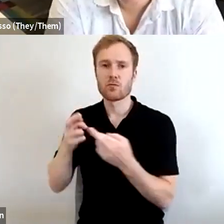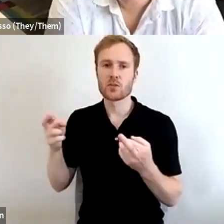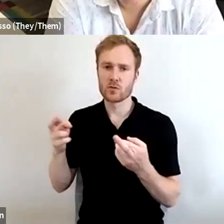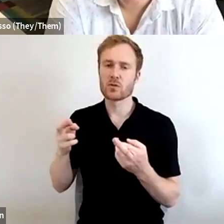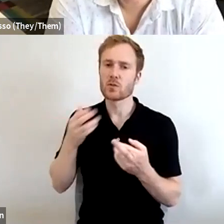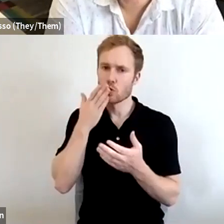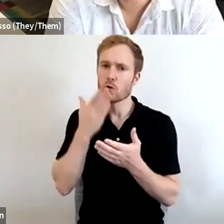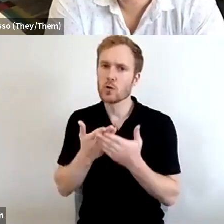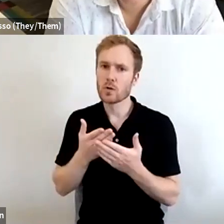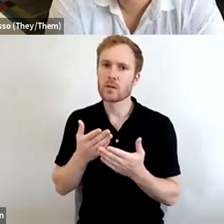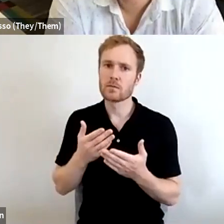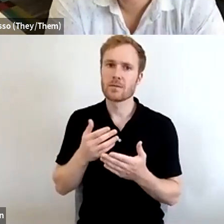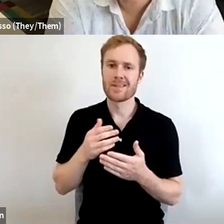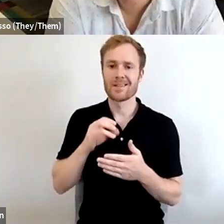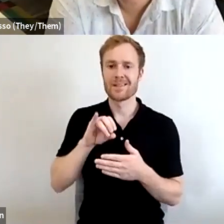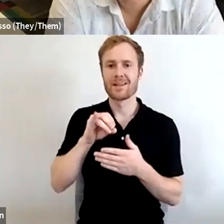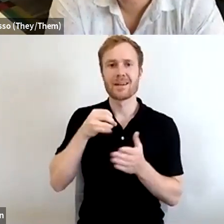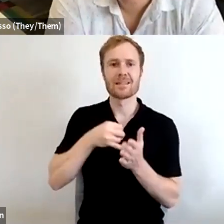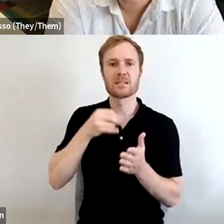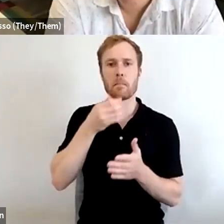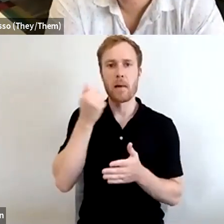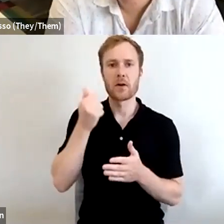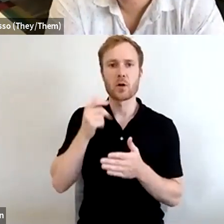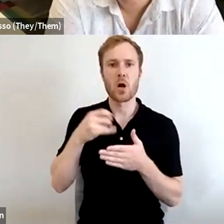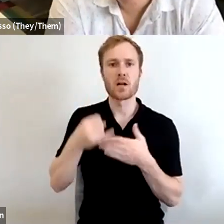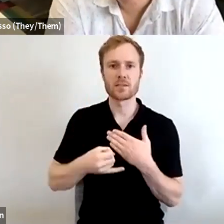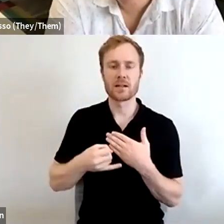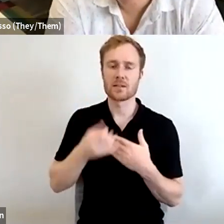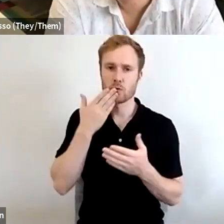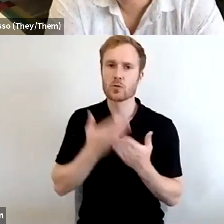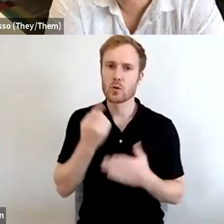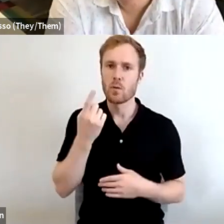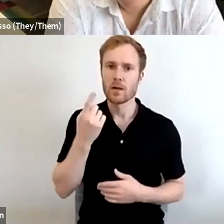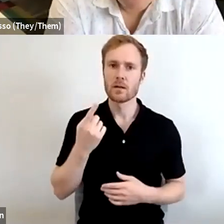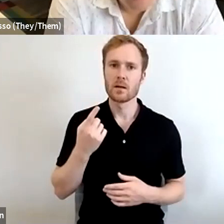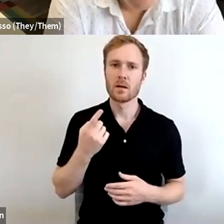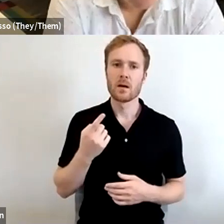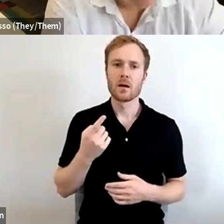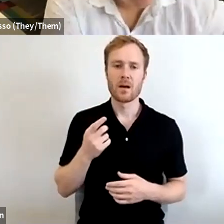like testimonies. And we can be that in part. I mean,